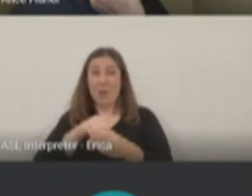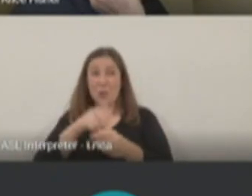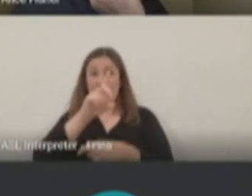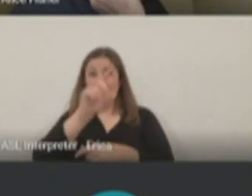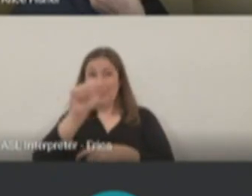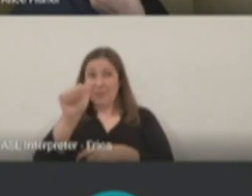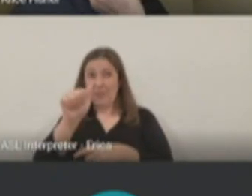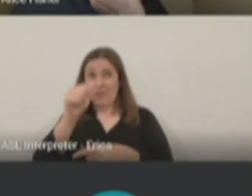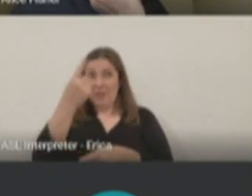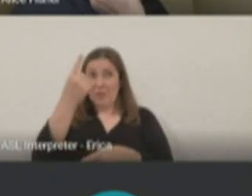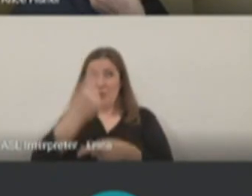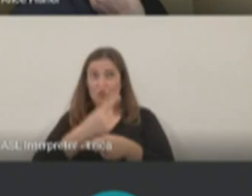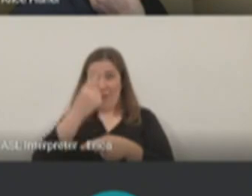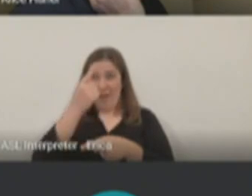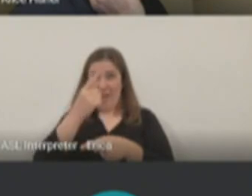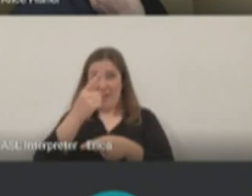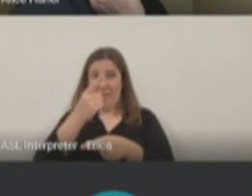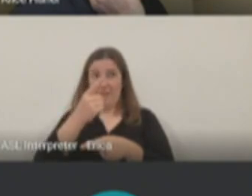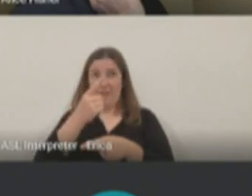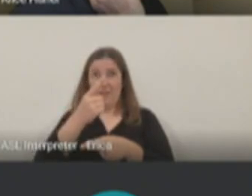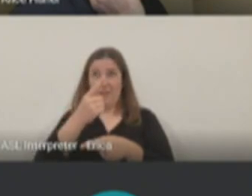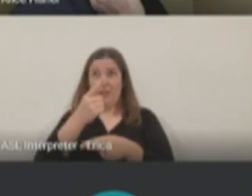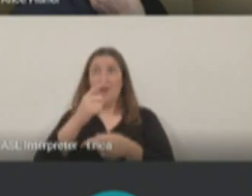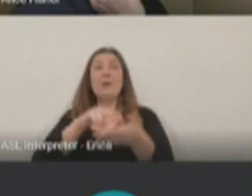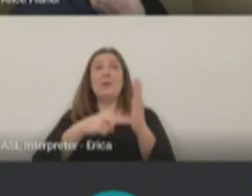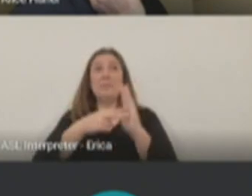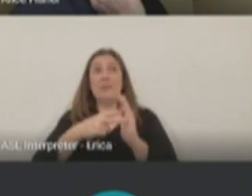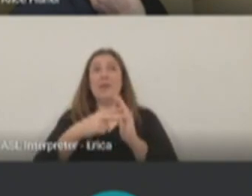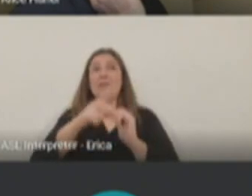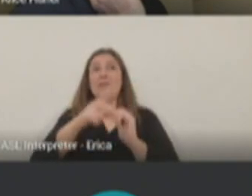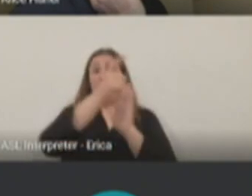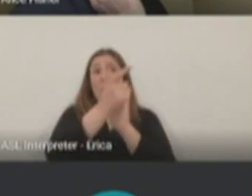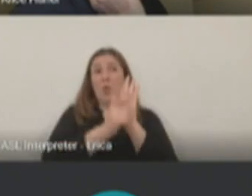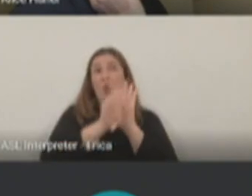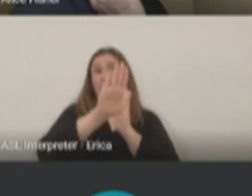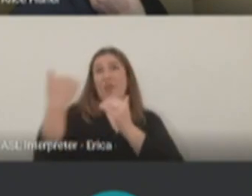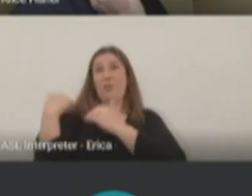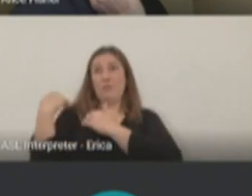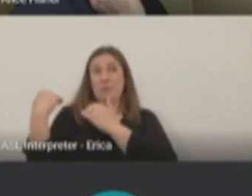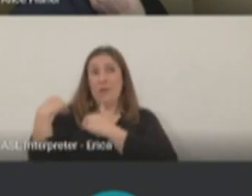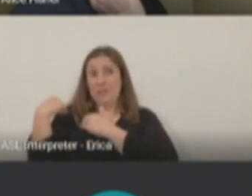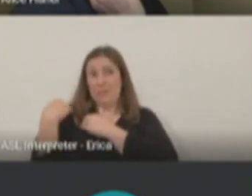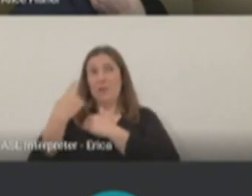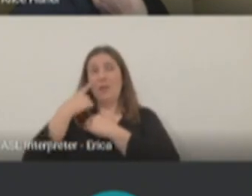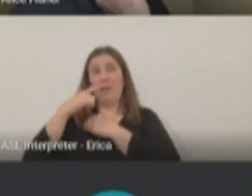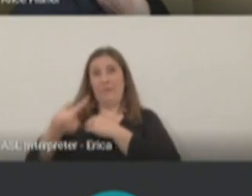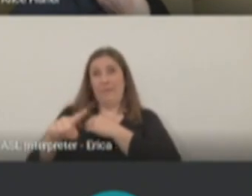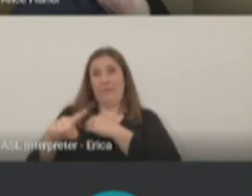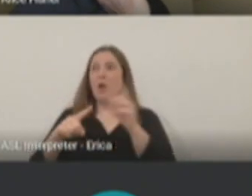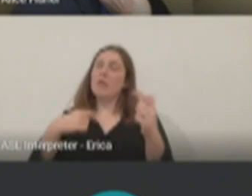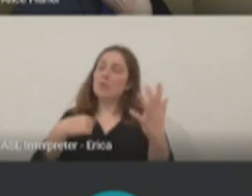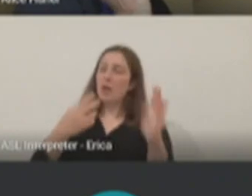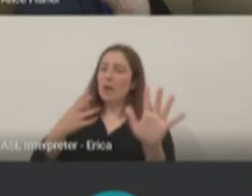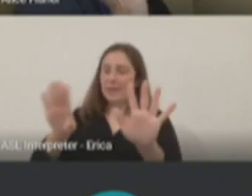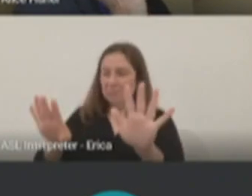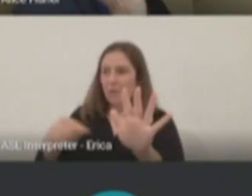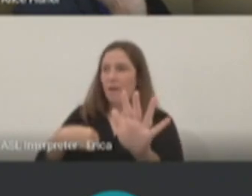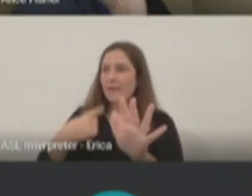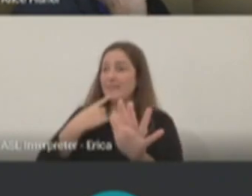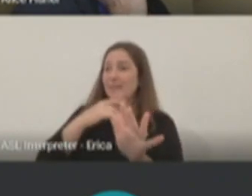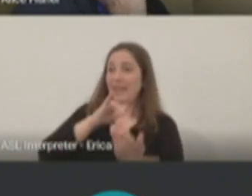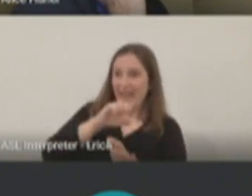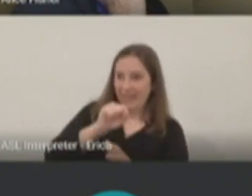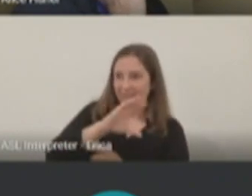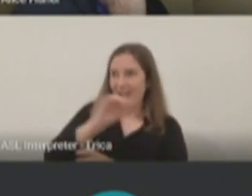back on the laws, the 5%, et cetera. I would say yes and no. So